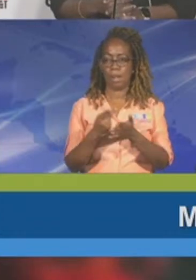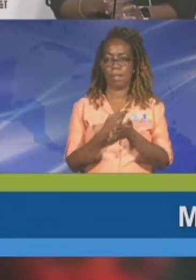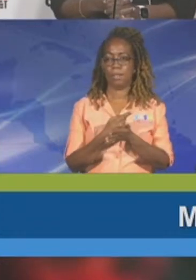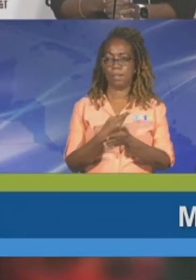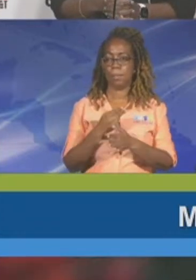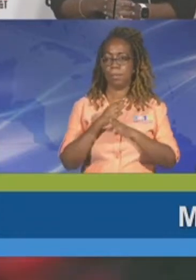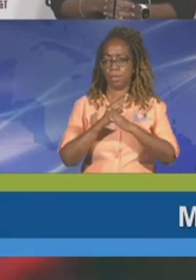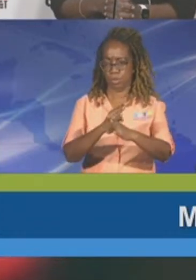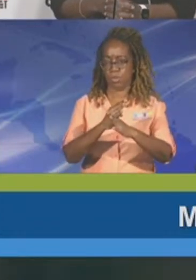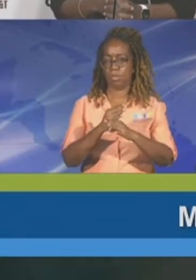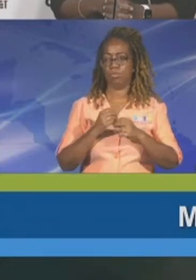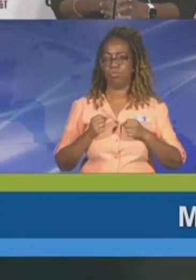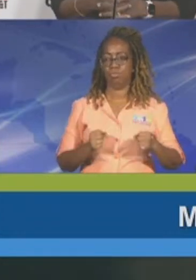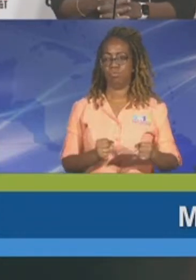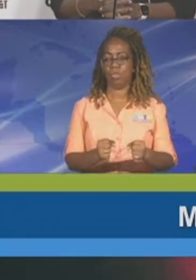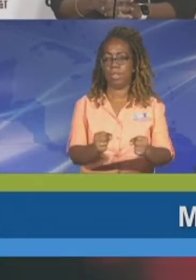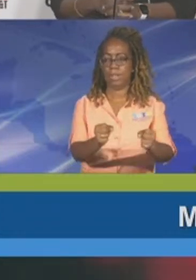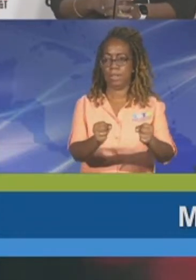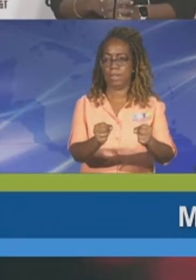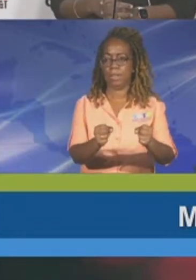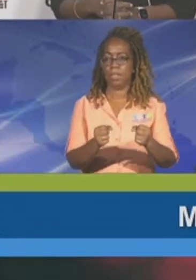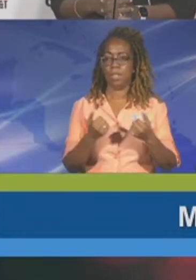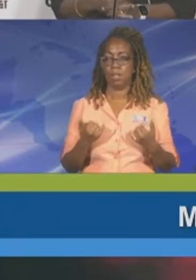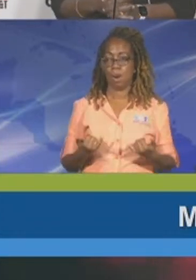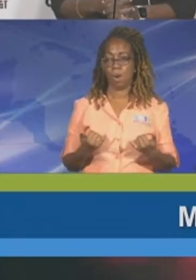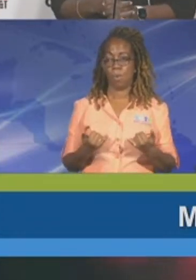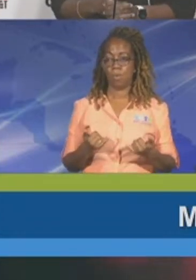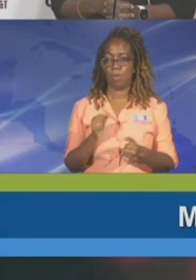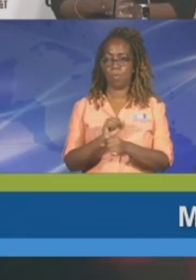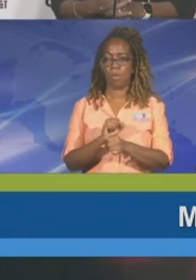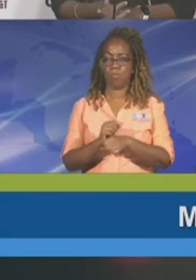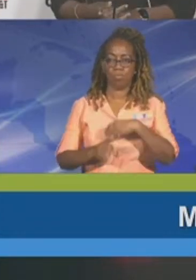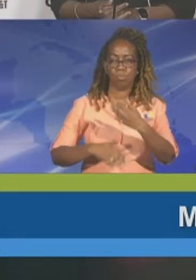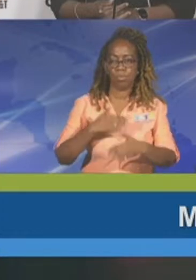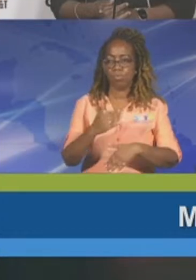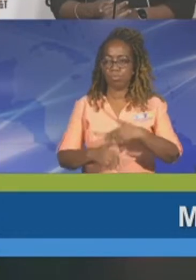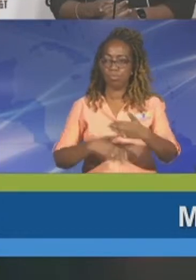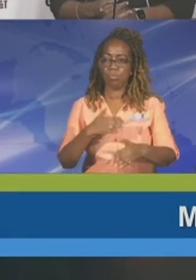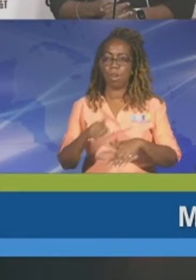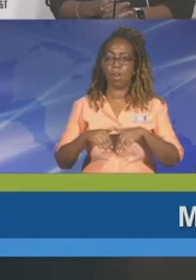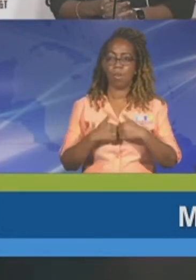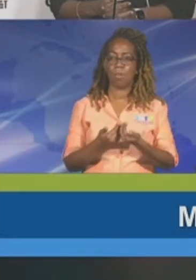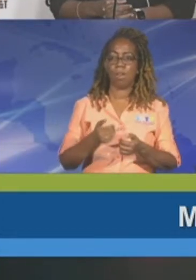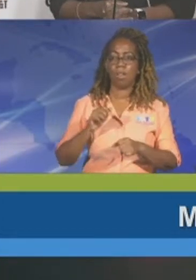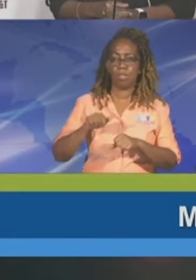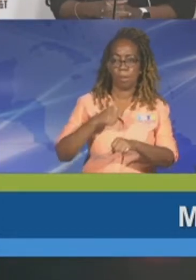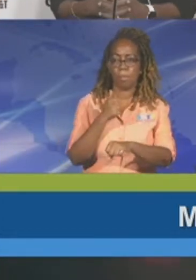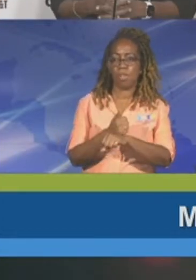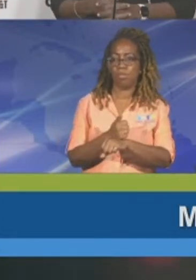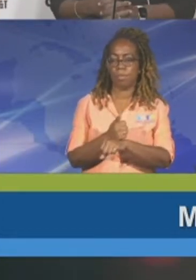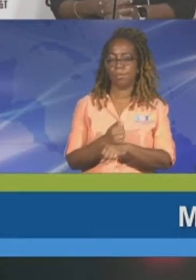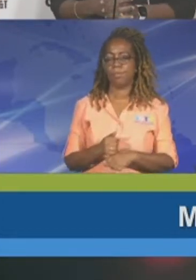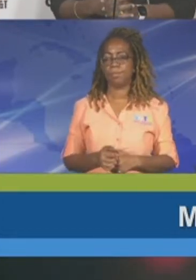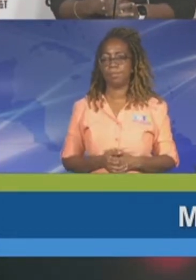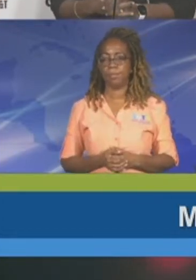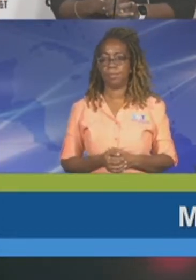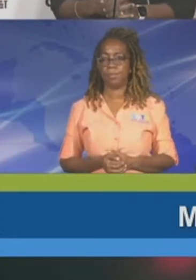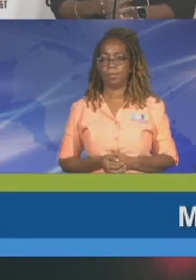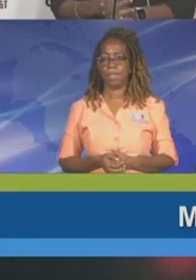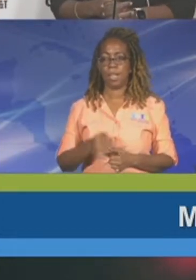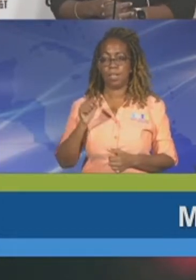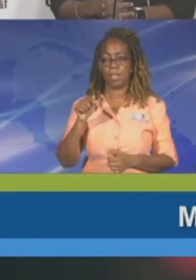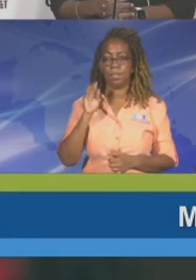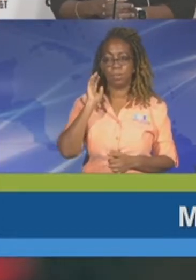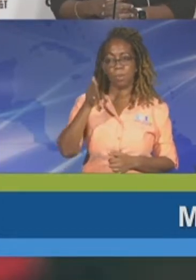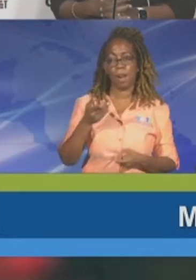strategy, and we're in the process of working out the details of the implementation plan for that strategy. So that is something that will